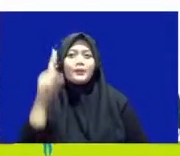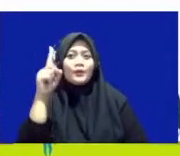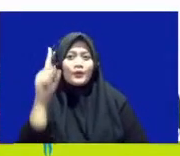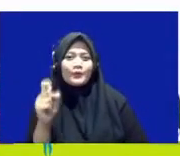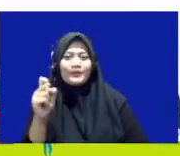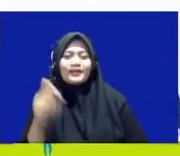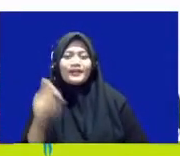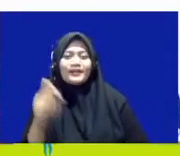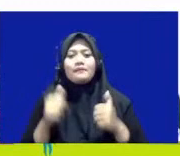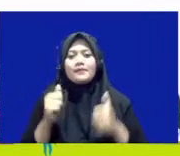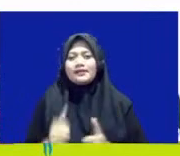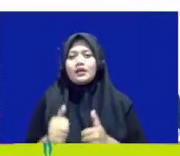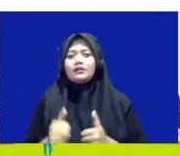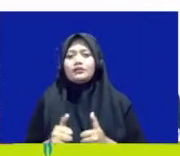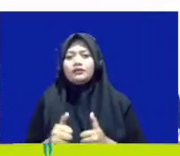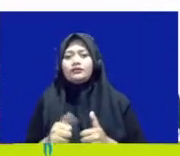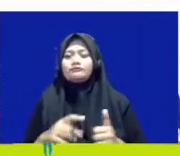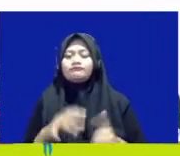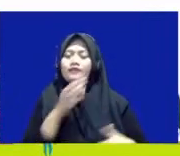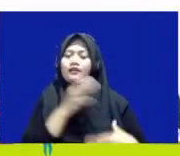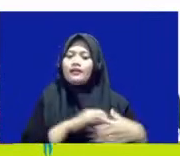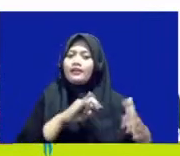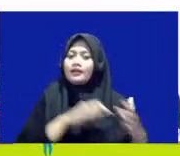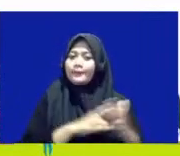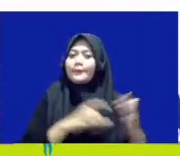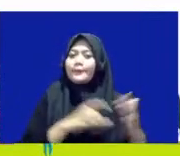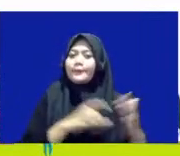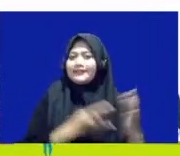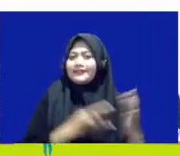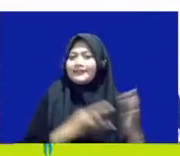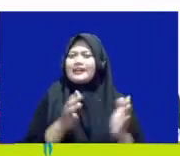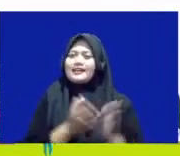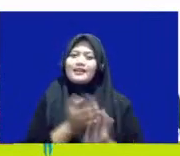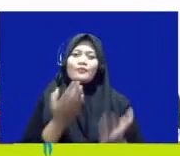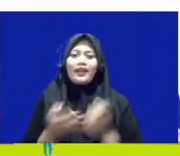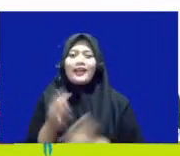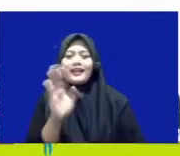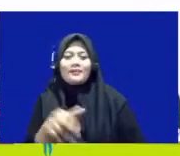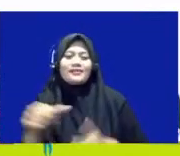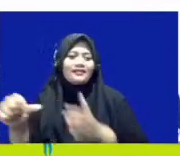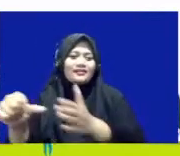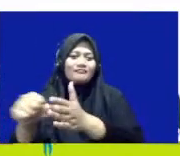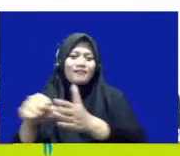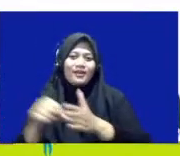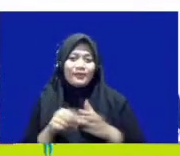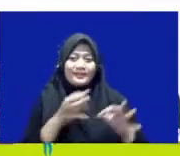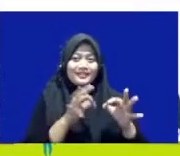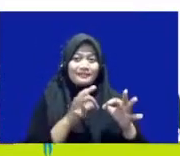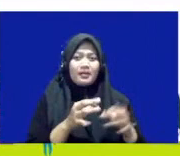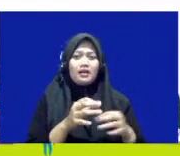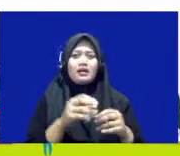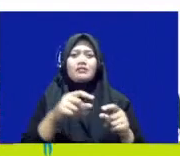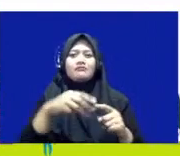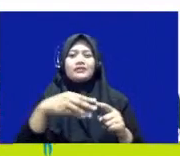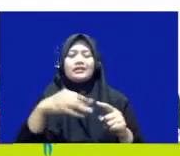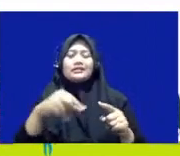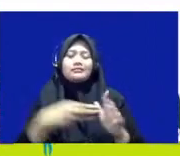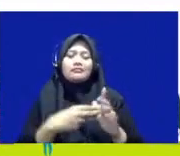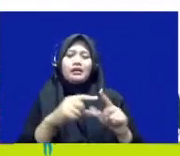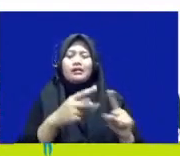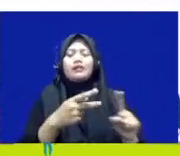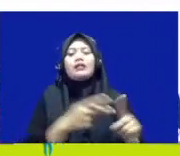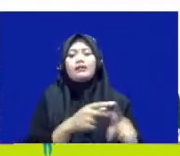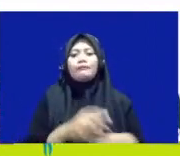who can help to translate, that I think would definitely already go a long way. Added to then having the